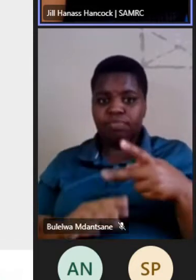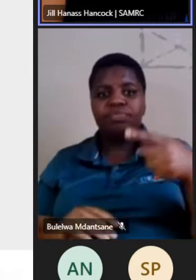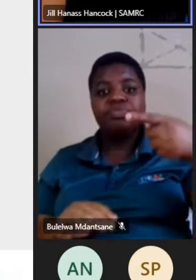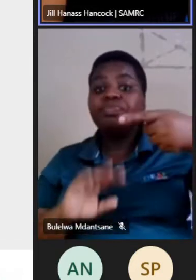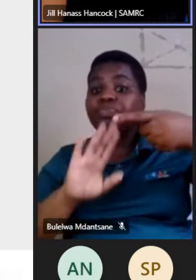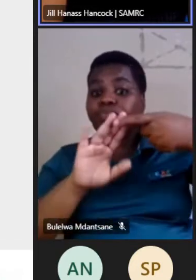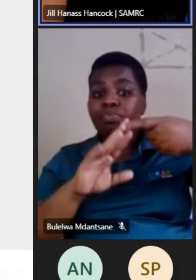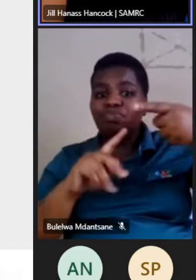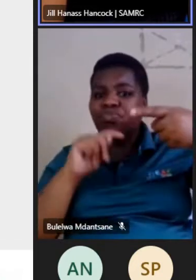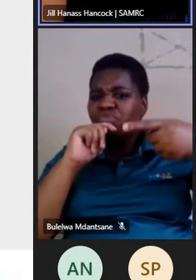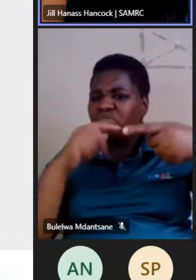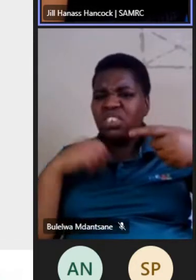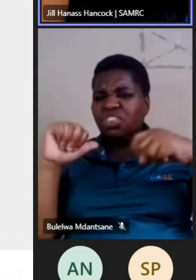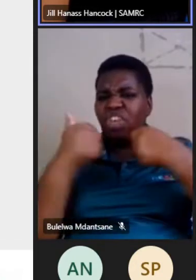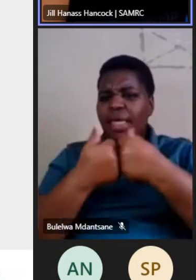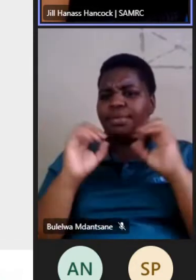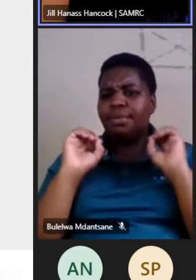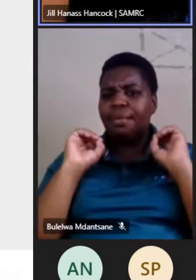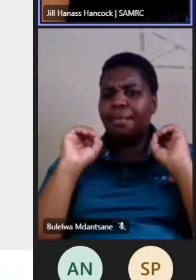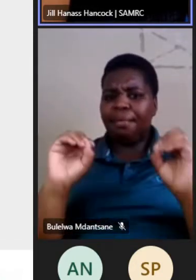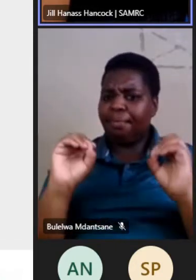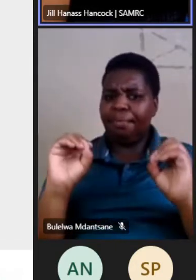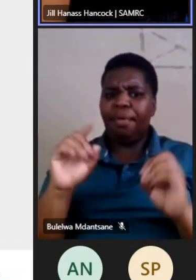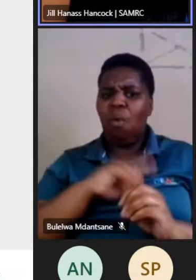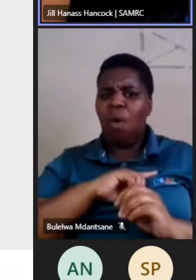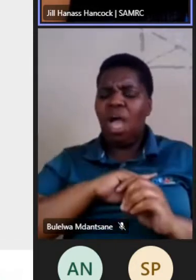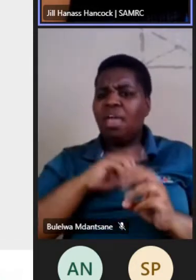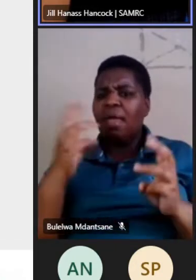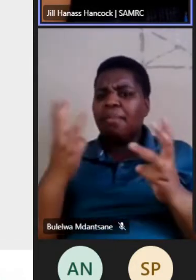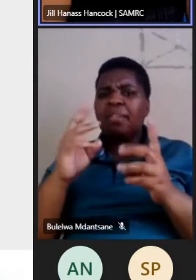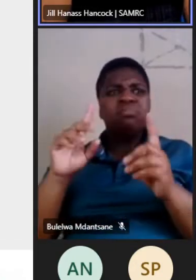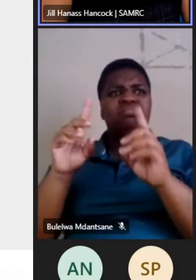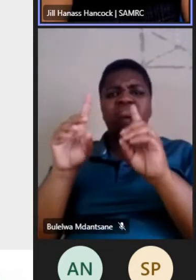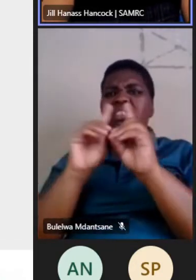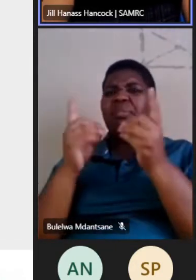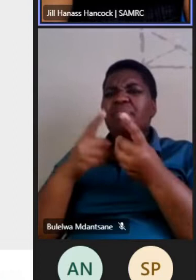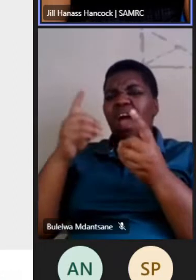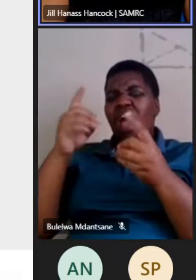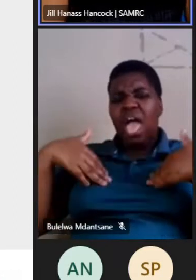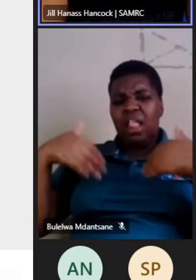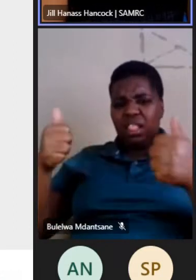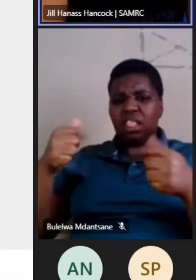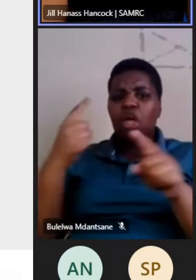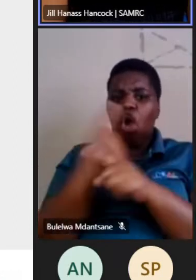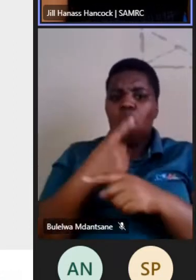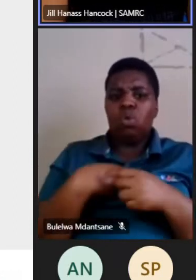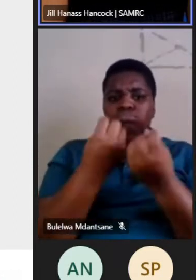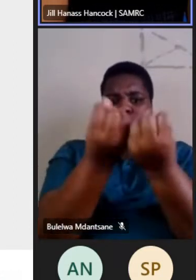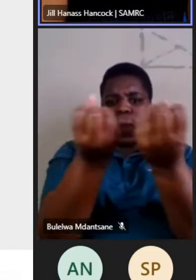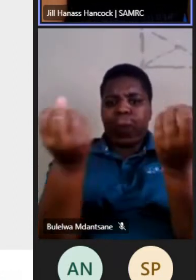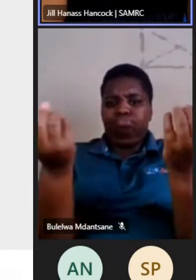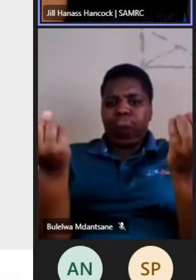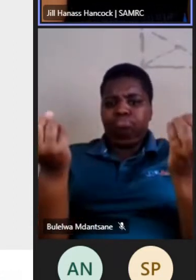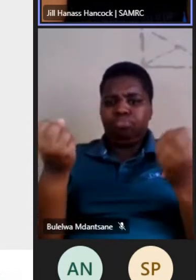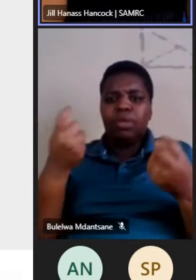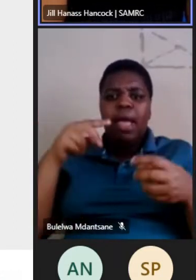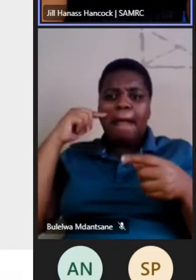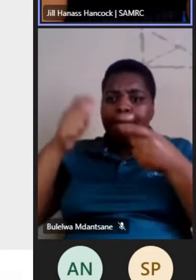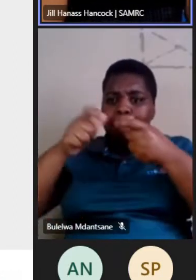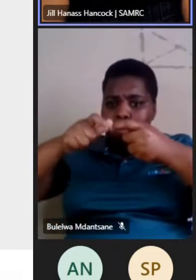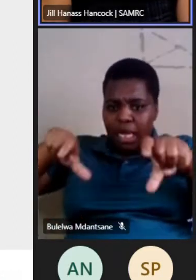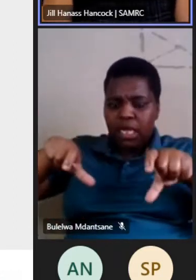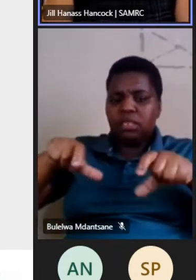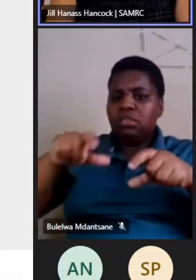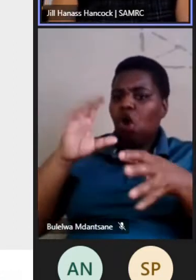sanitary pads. There were people from the Department of Health who were distributing pads around my home at bus